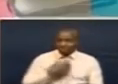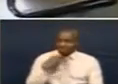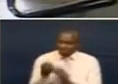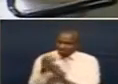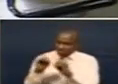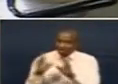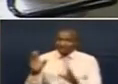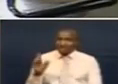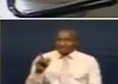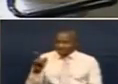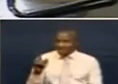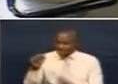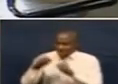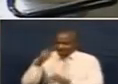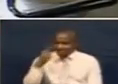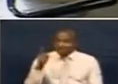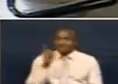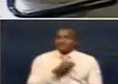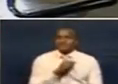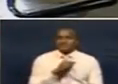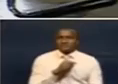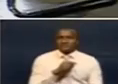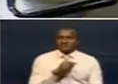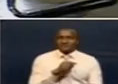that agreement, and it does not